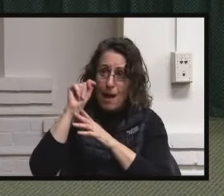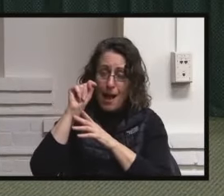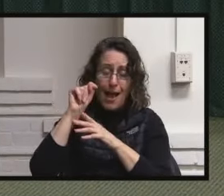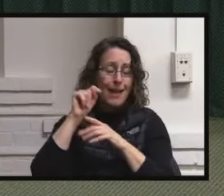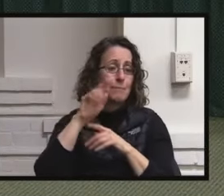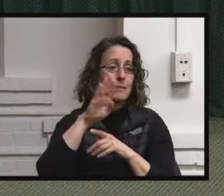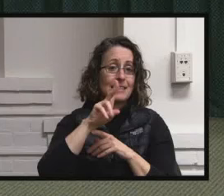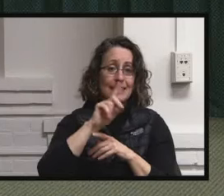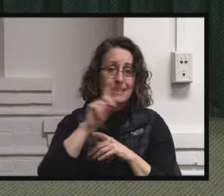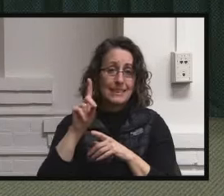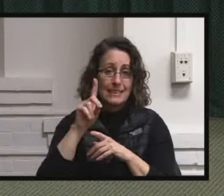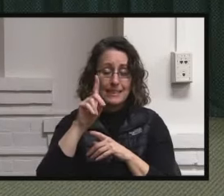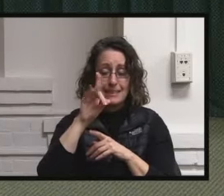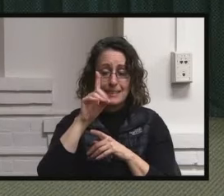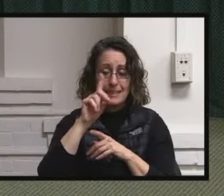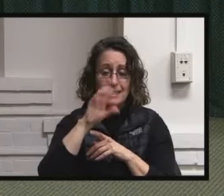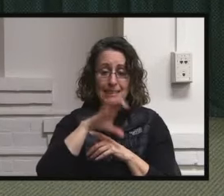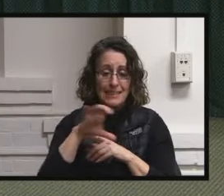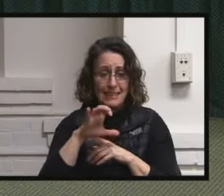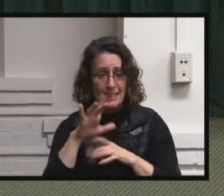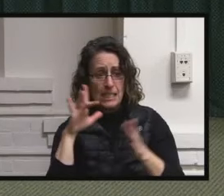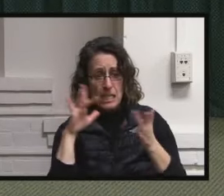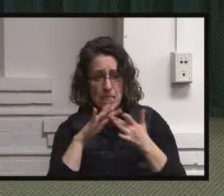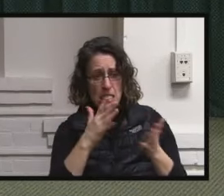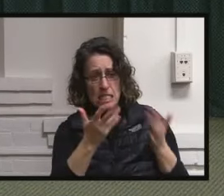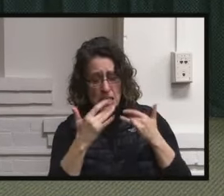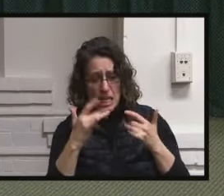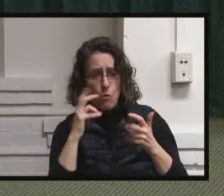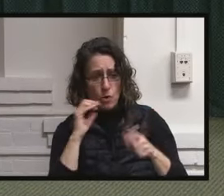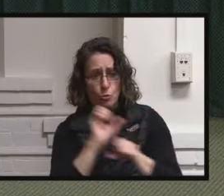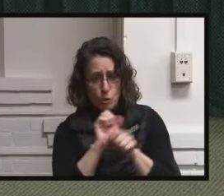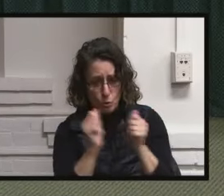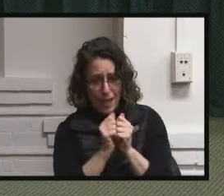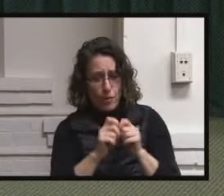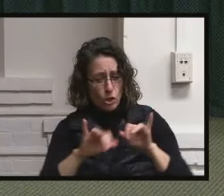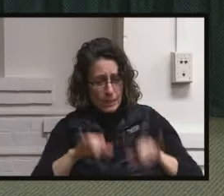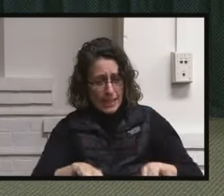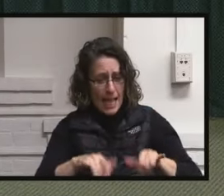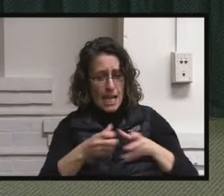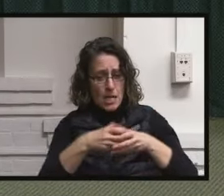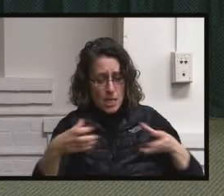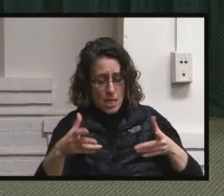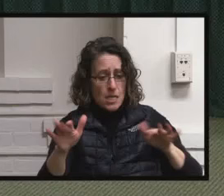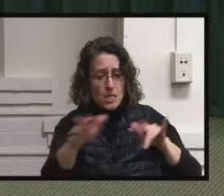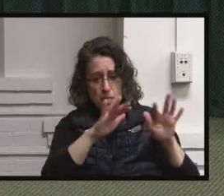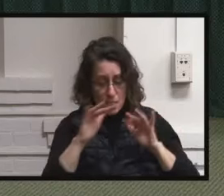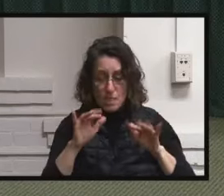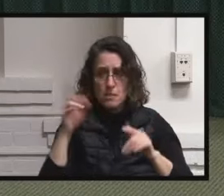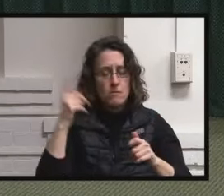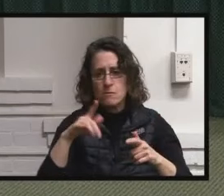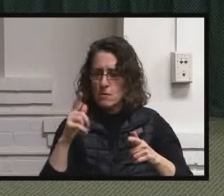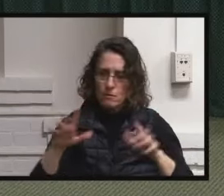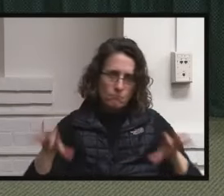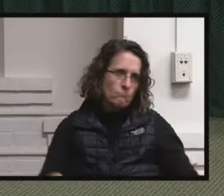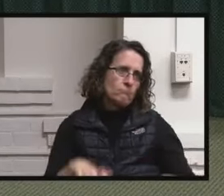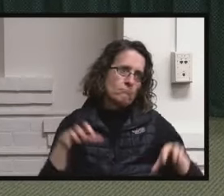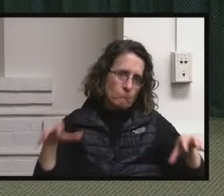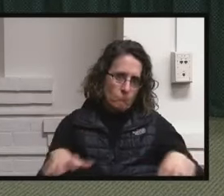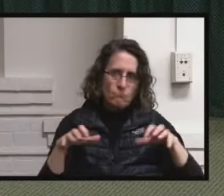town. And together, all of these parties have worked hard to make sure that this deal is structured in a way